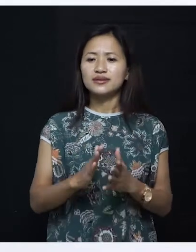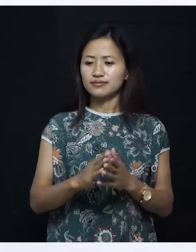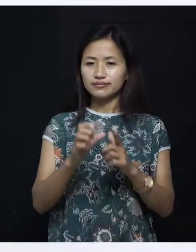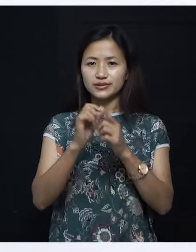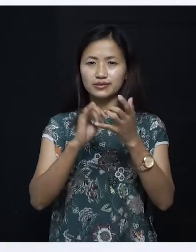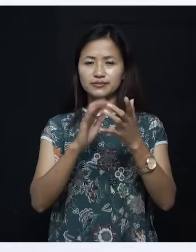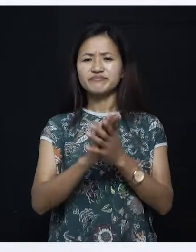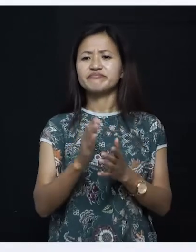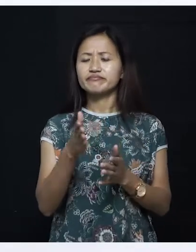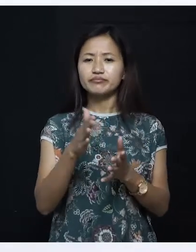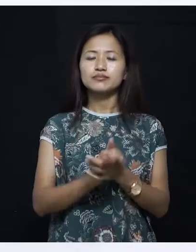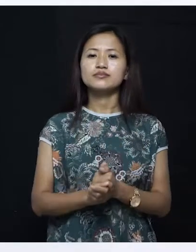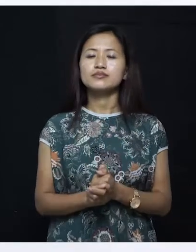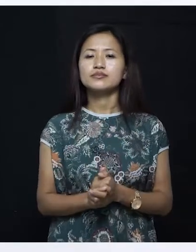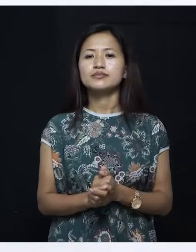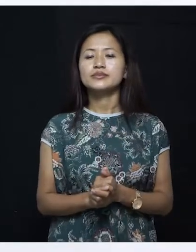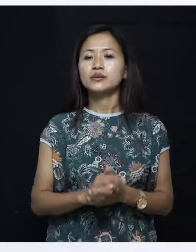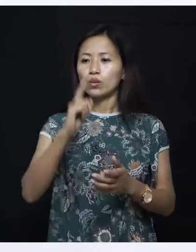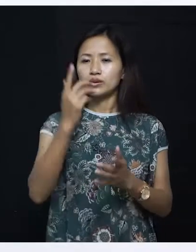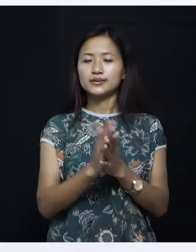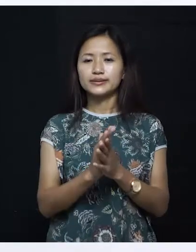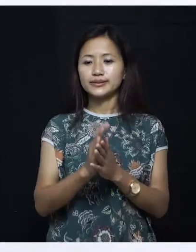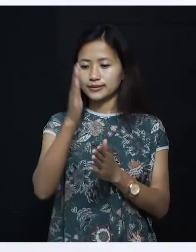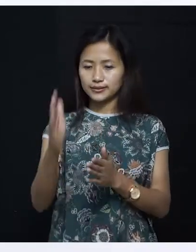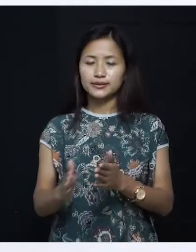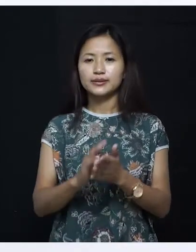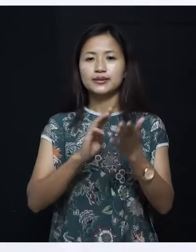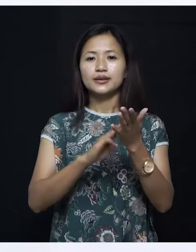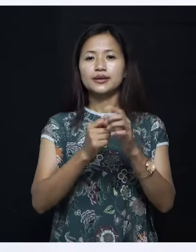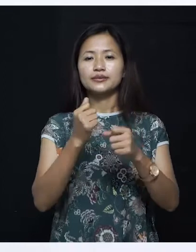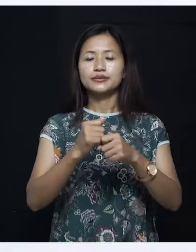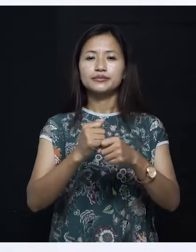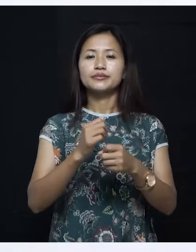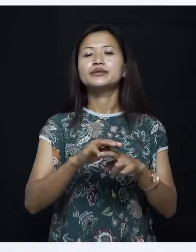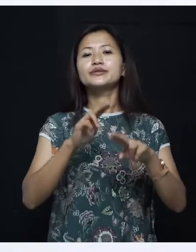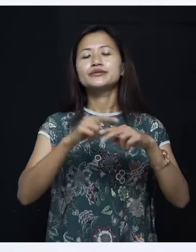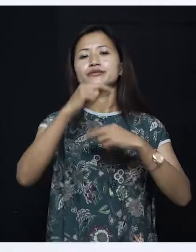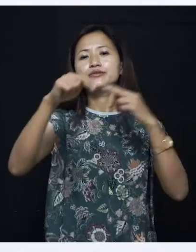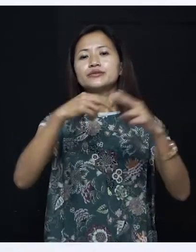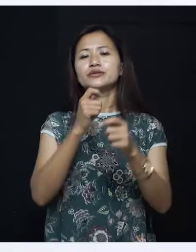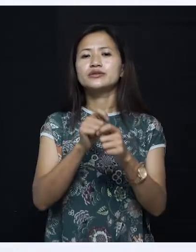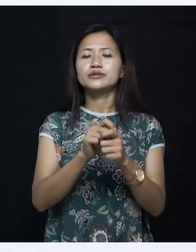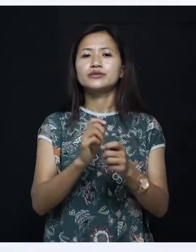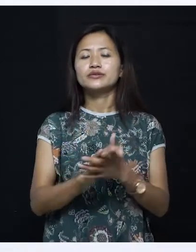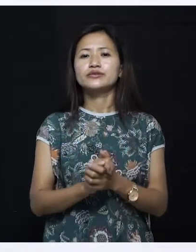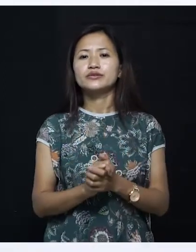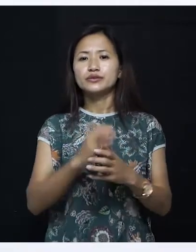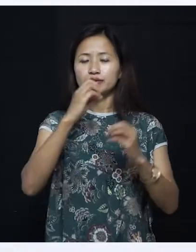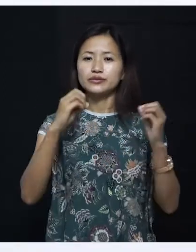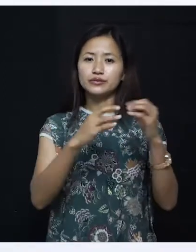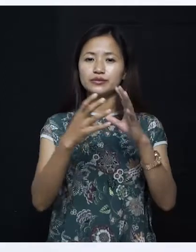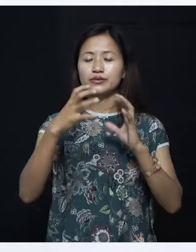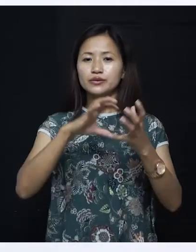disadvantages. So here also, on one side, manufacturing is very, very necessary, okay? It is very, very necessary.